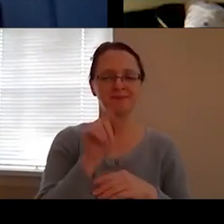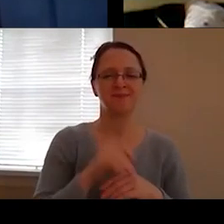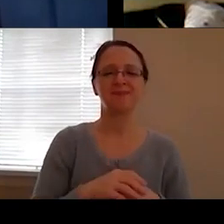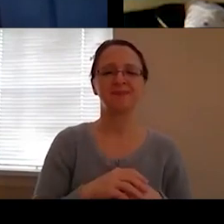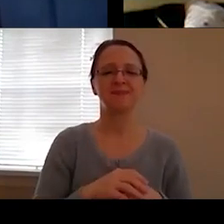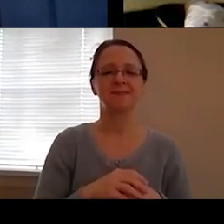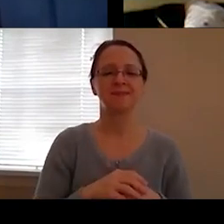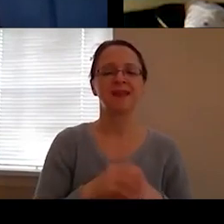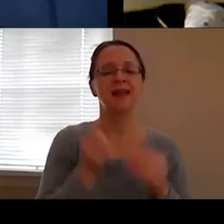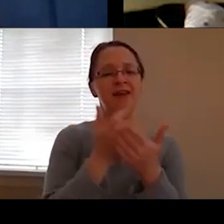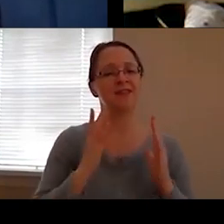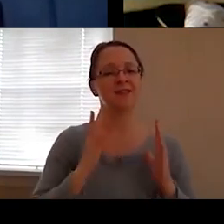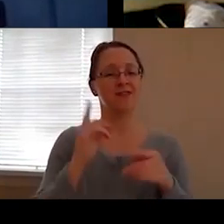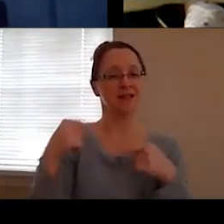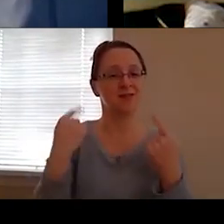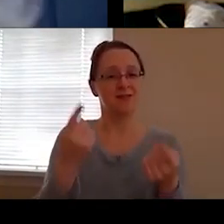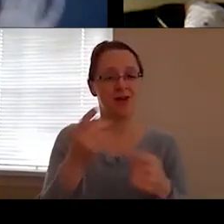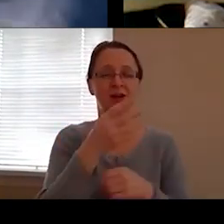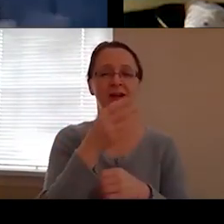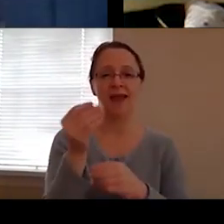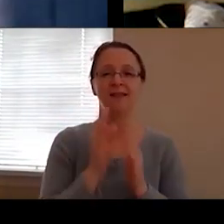Things are fine so far, and